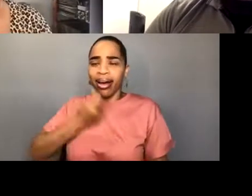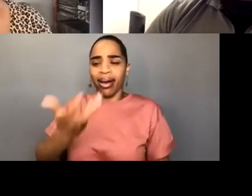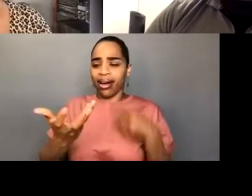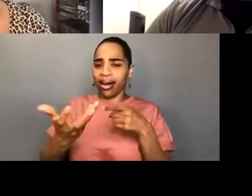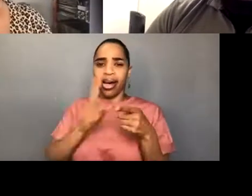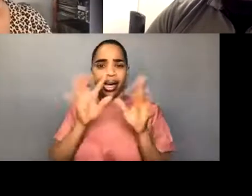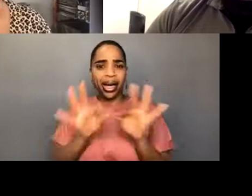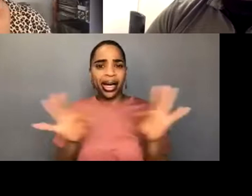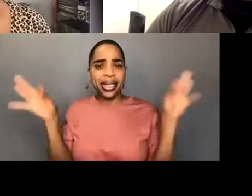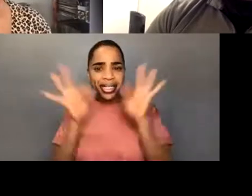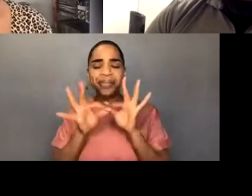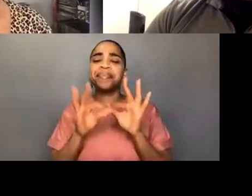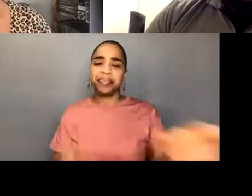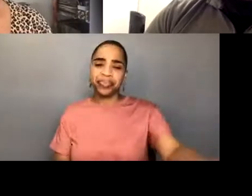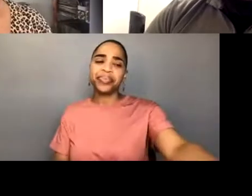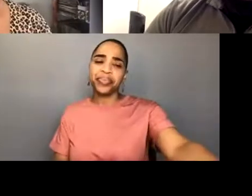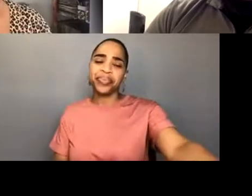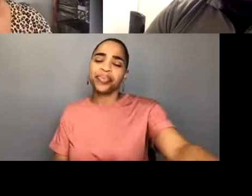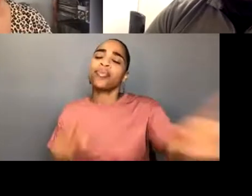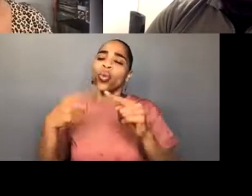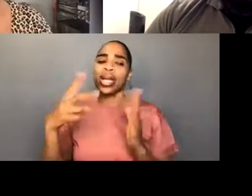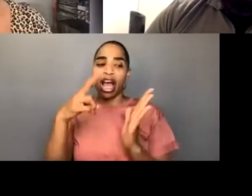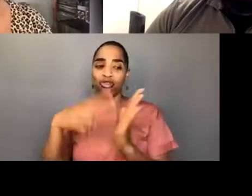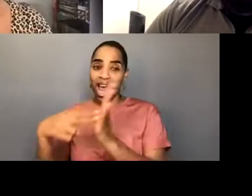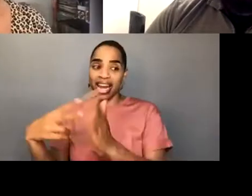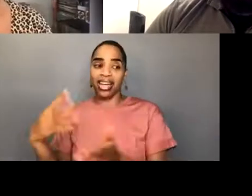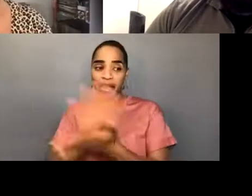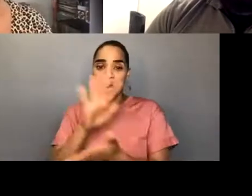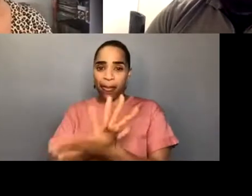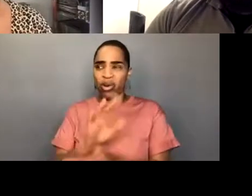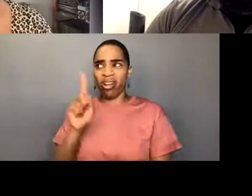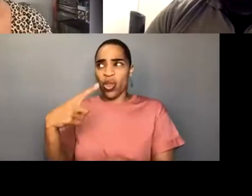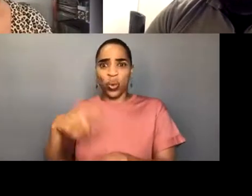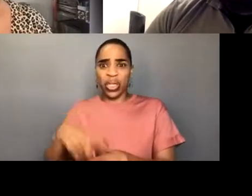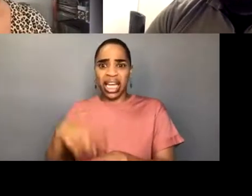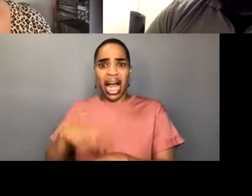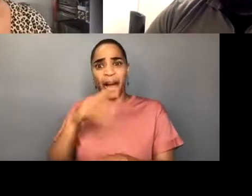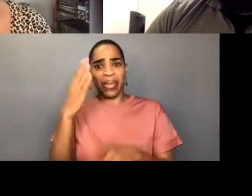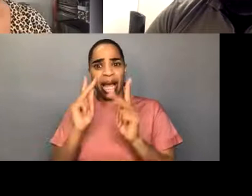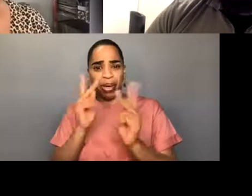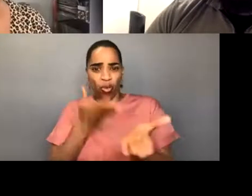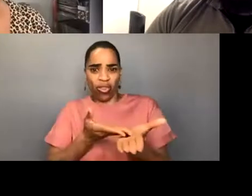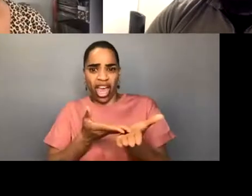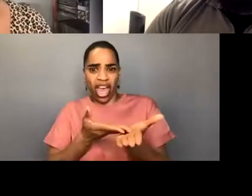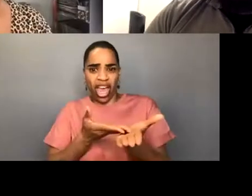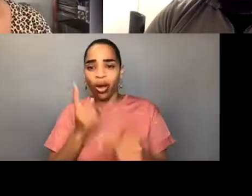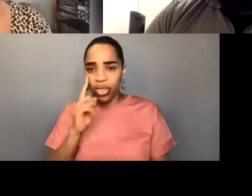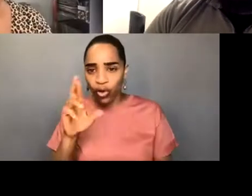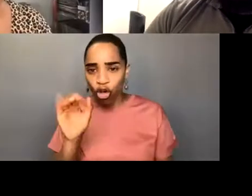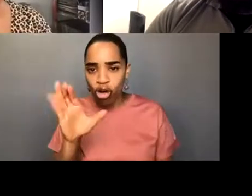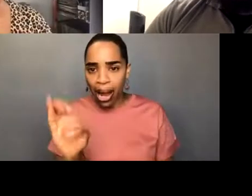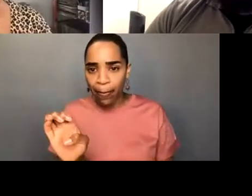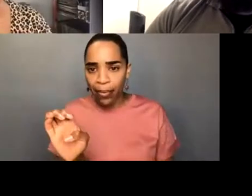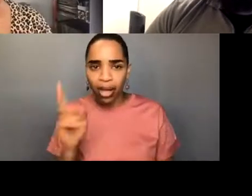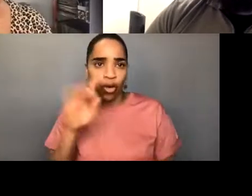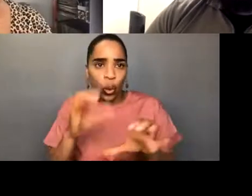And as I was reading the paper, the only time Black people really appeared in our local paper was in the crime log. And yet